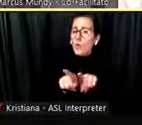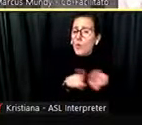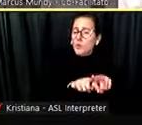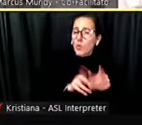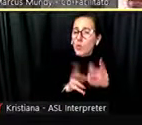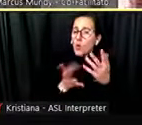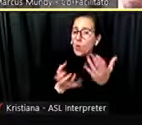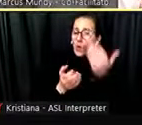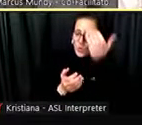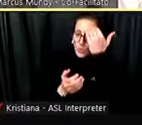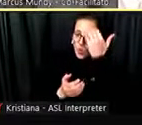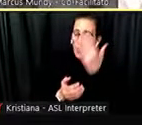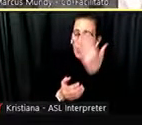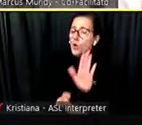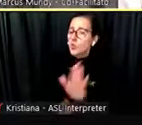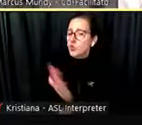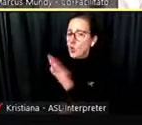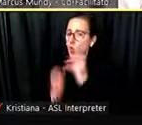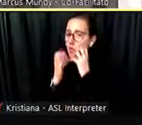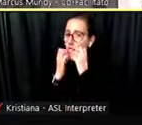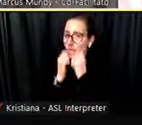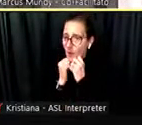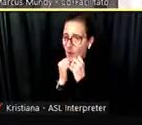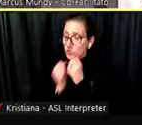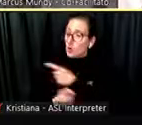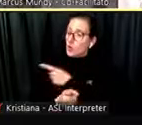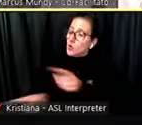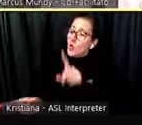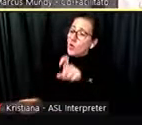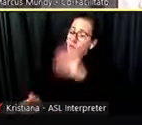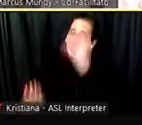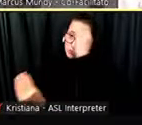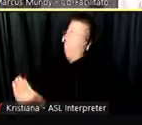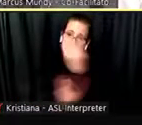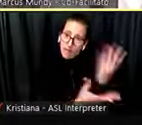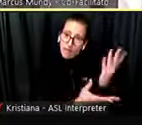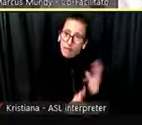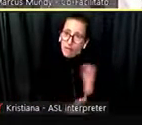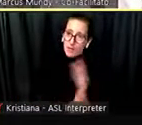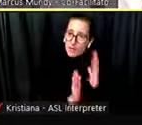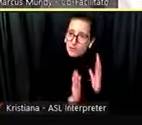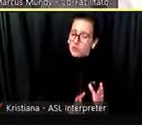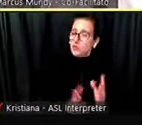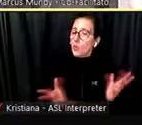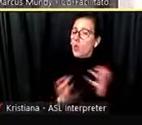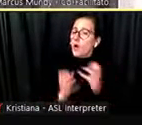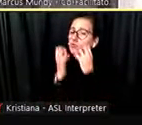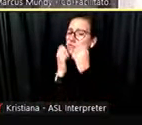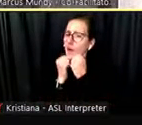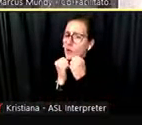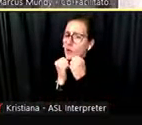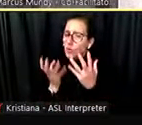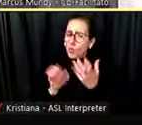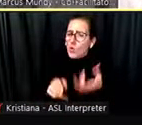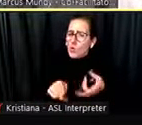what you value, what you want to uplift, and what you want to decrease, you're helping them make decisions for the county.